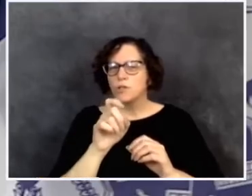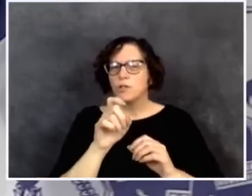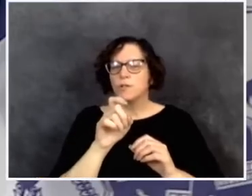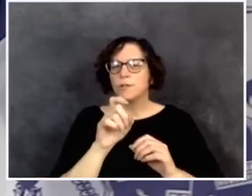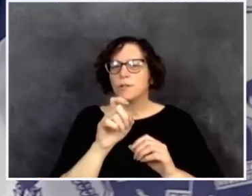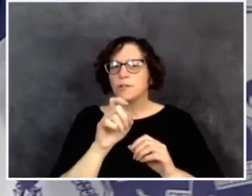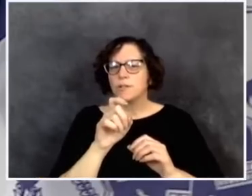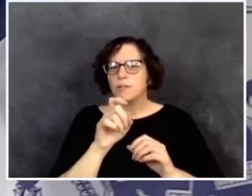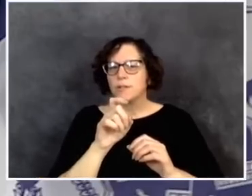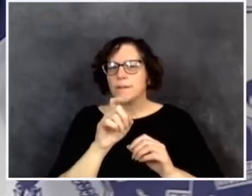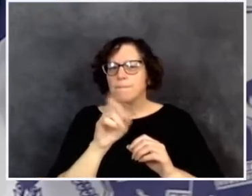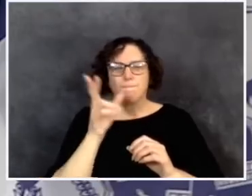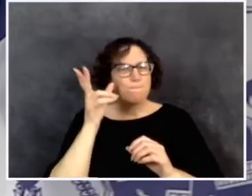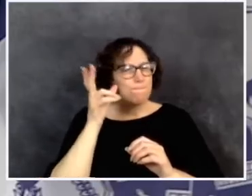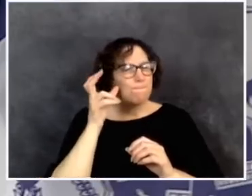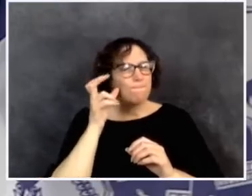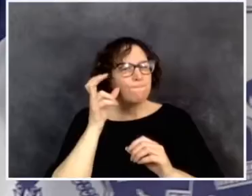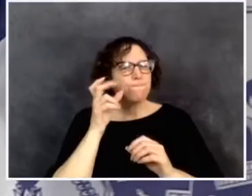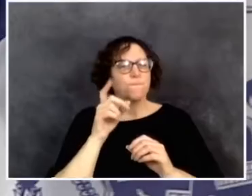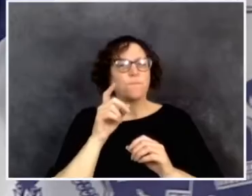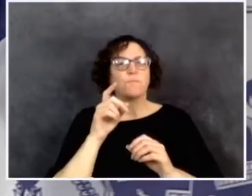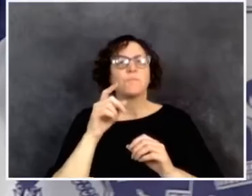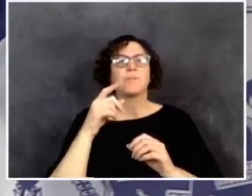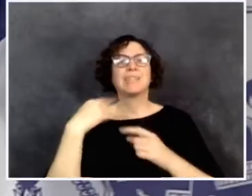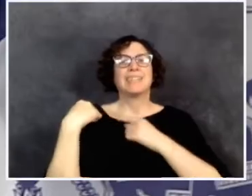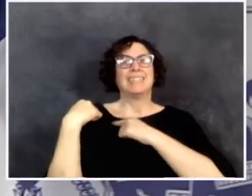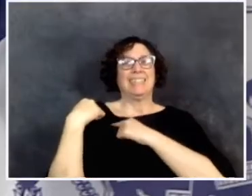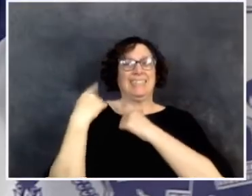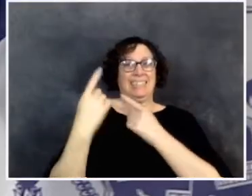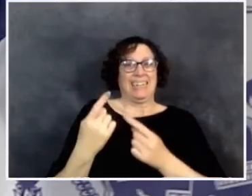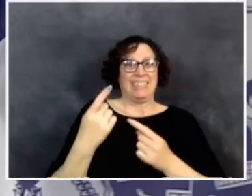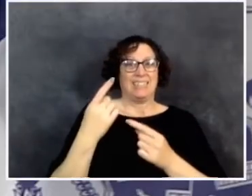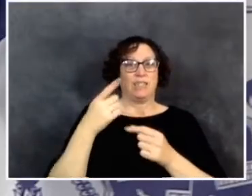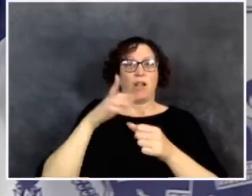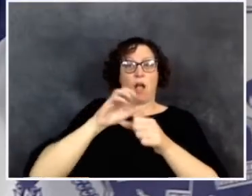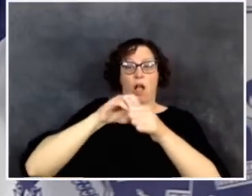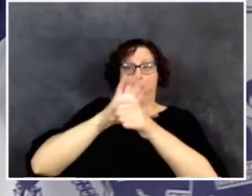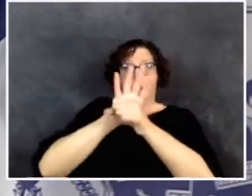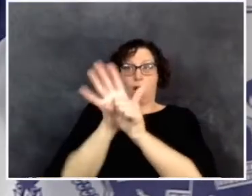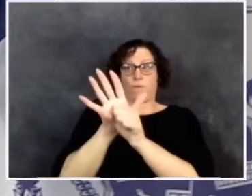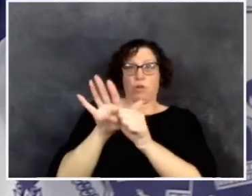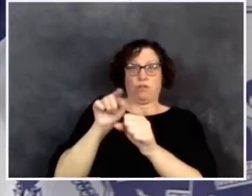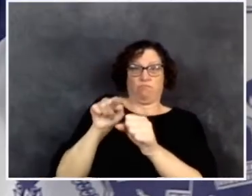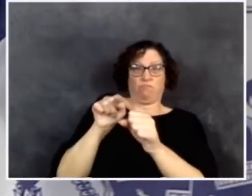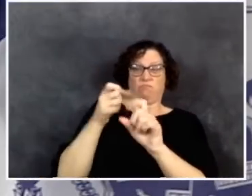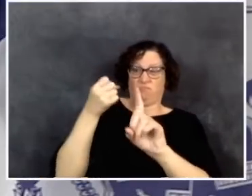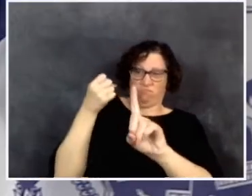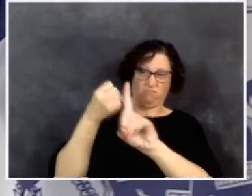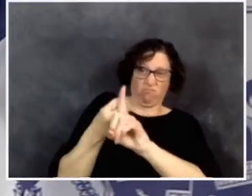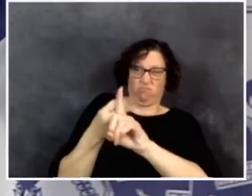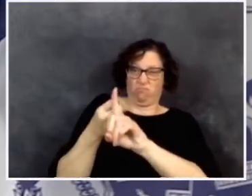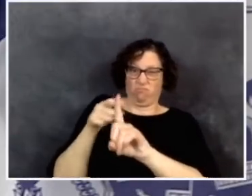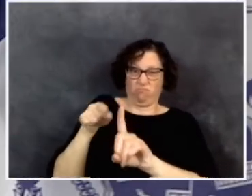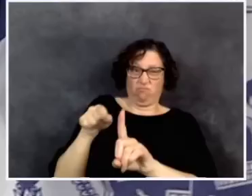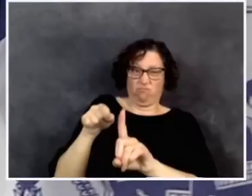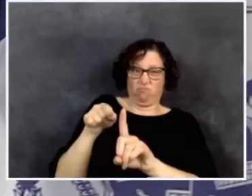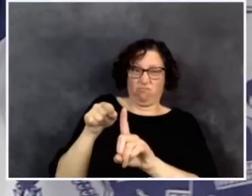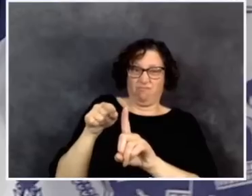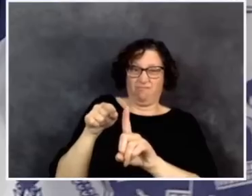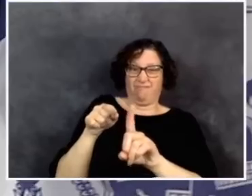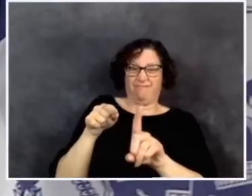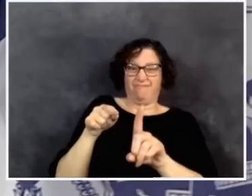how many times you talked to President Trump? And since he said you were the worst mayor, what was the mood